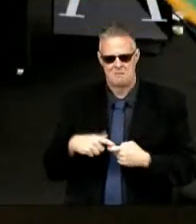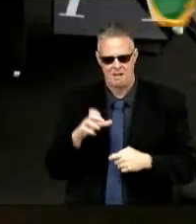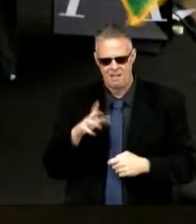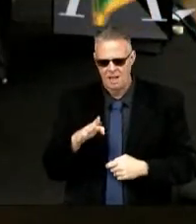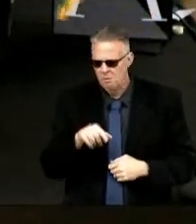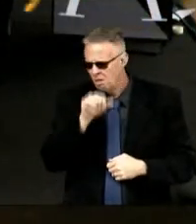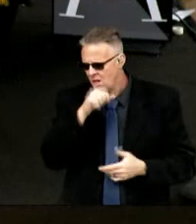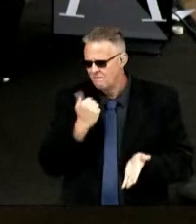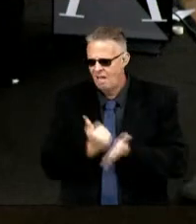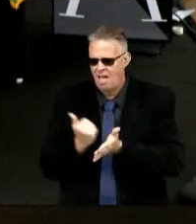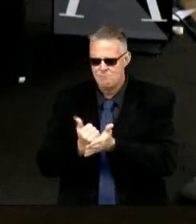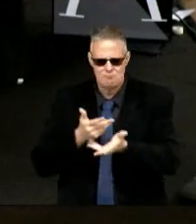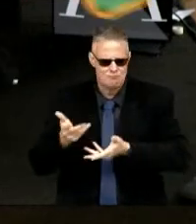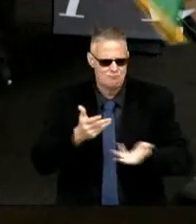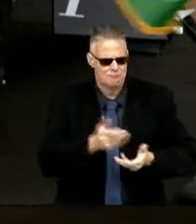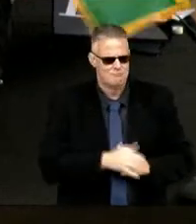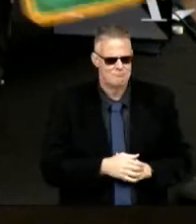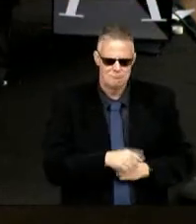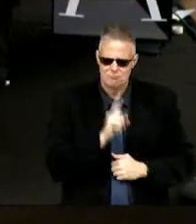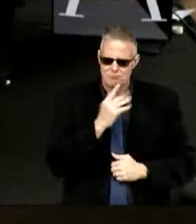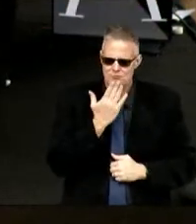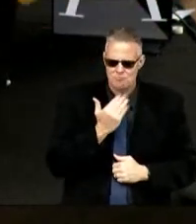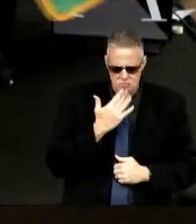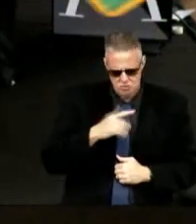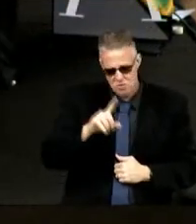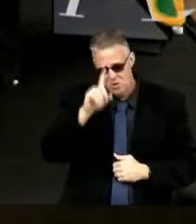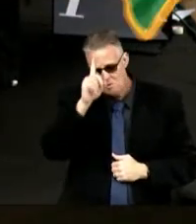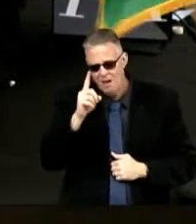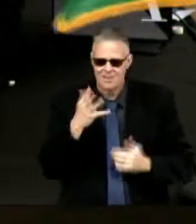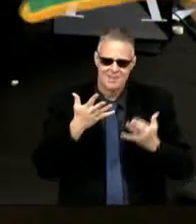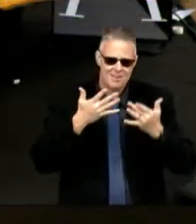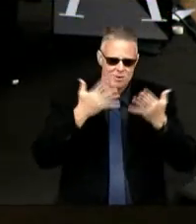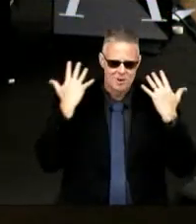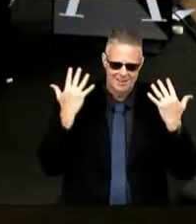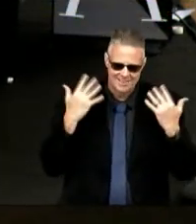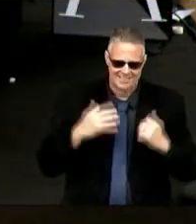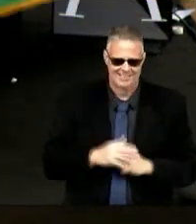loves helping everyone out. She's sweet, smart, and friendly.